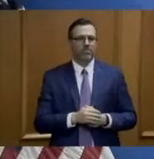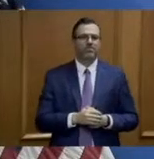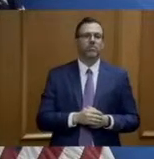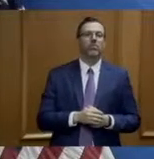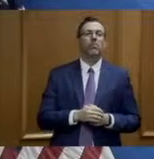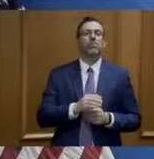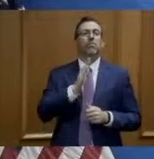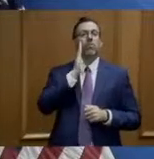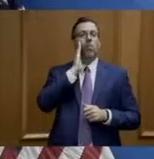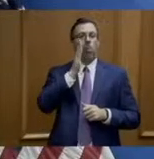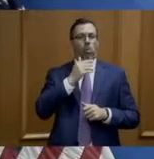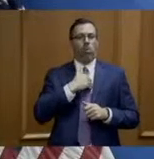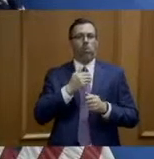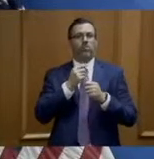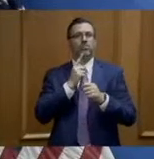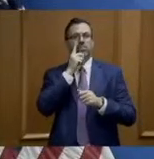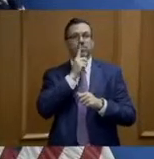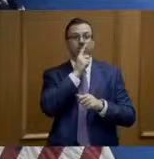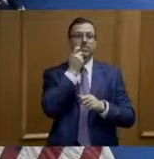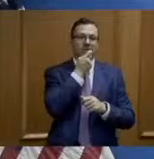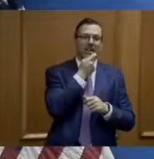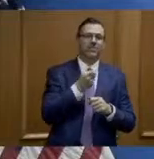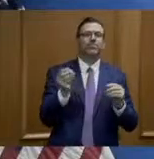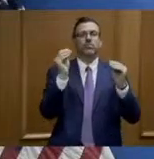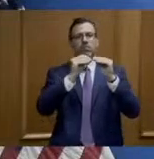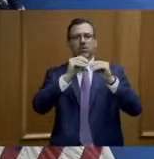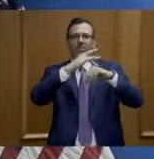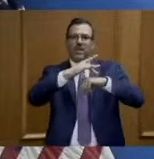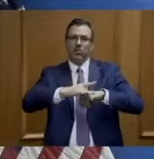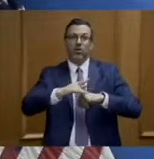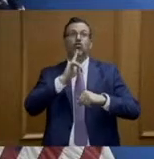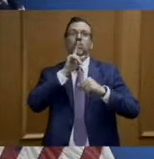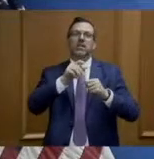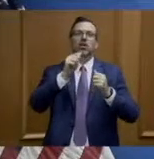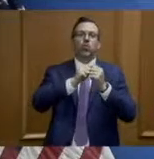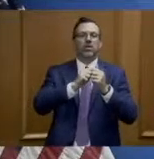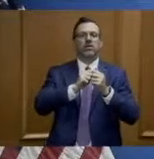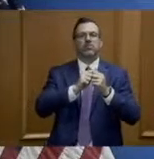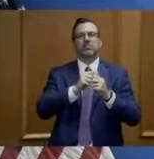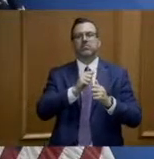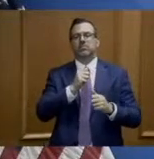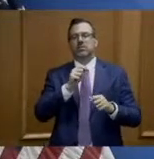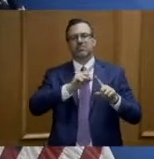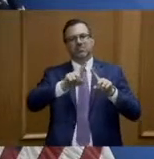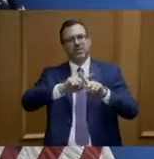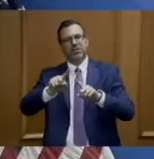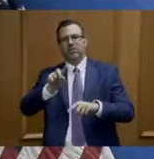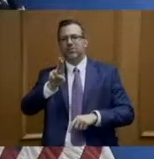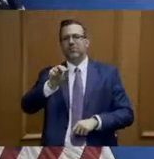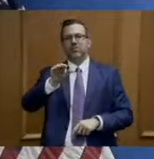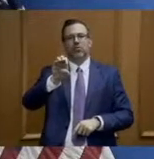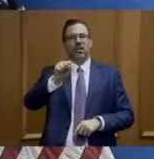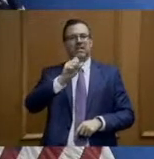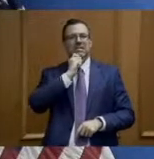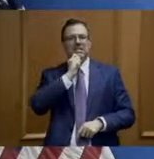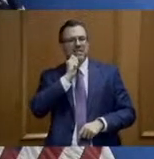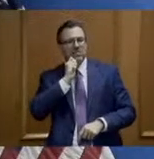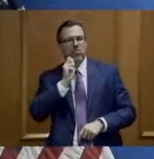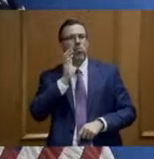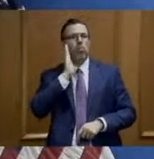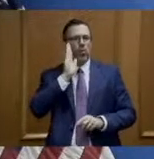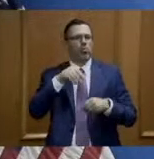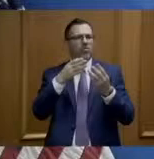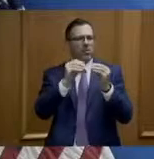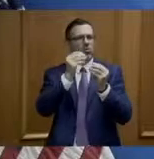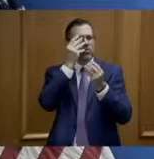widely available, especially within the minority community, and we will be sharing more about these efforts in the coming days.